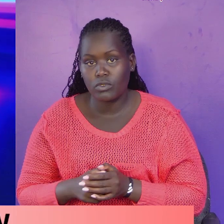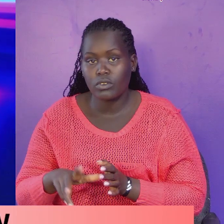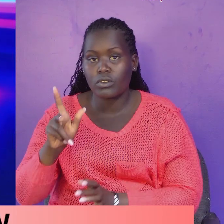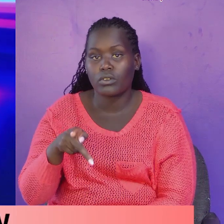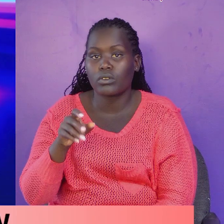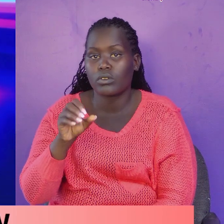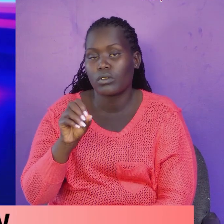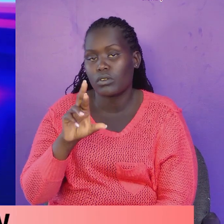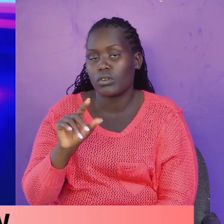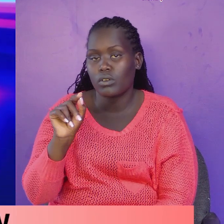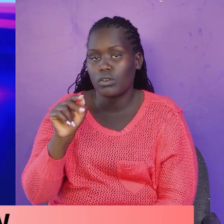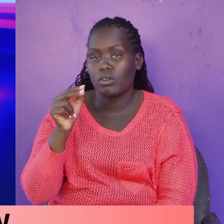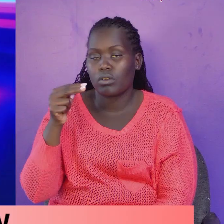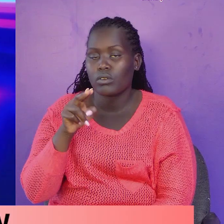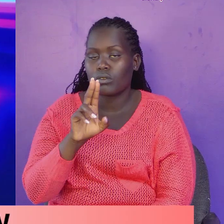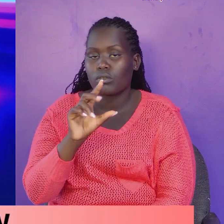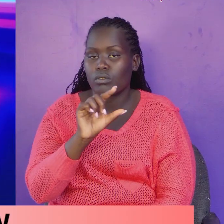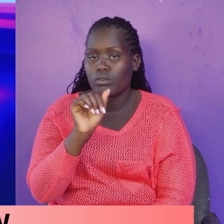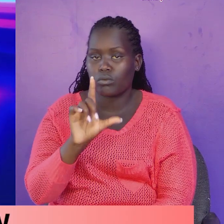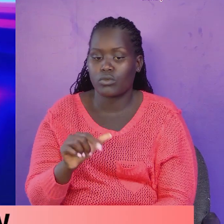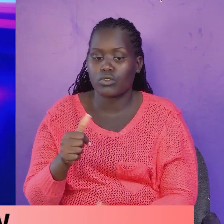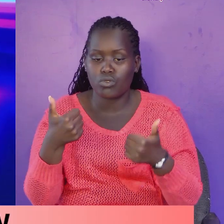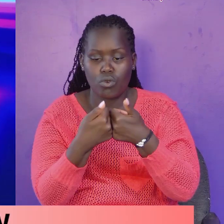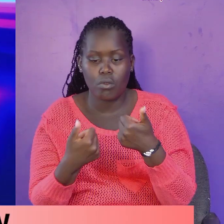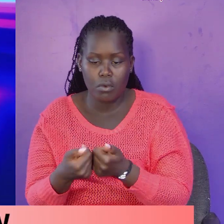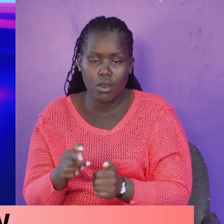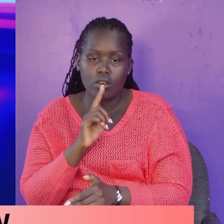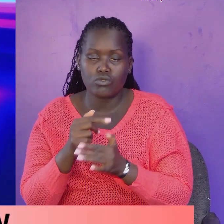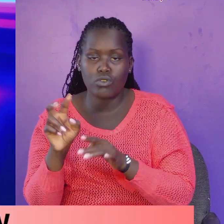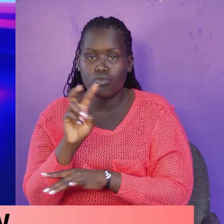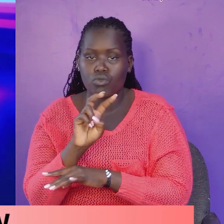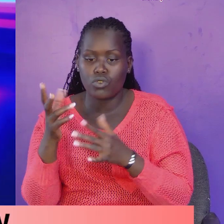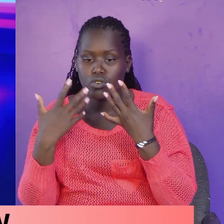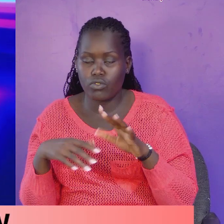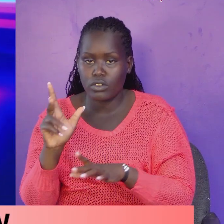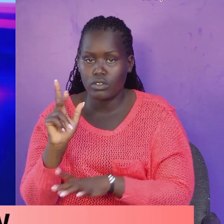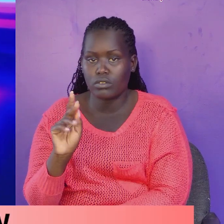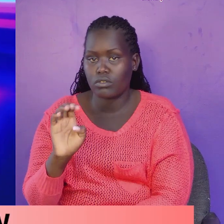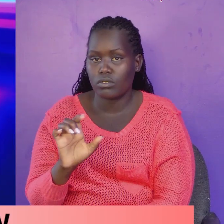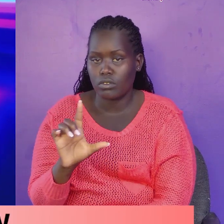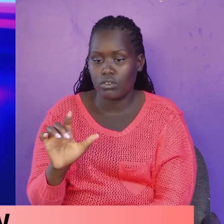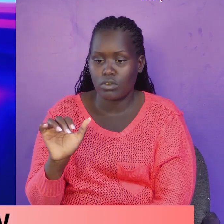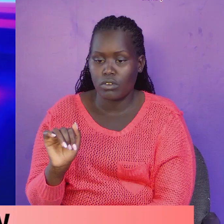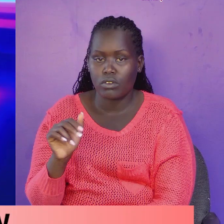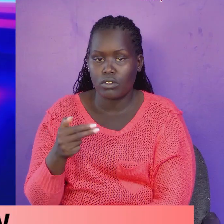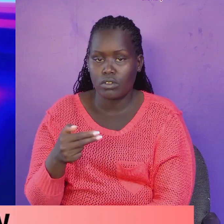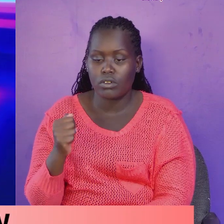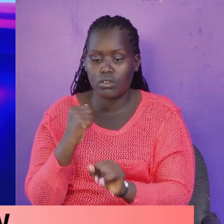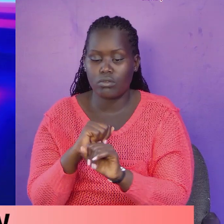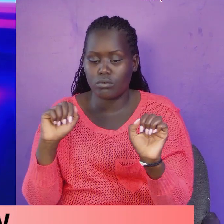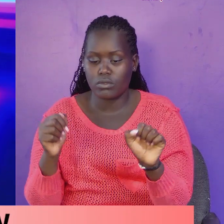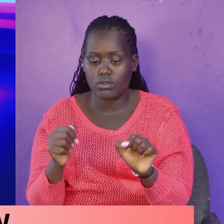game. Yeah. I'm sure you watched it. Yeah. Kelleher doing that save.